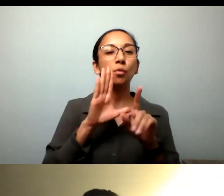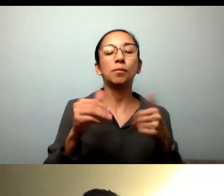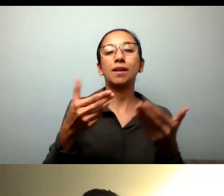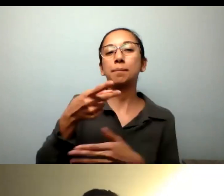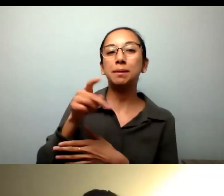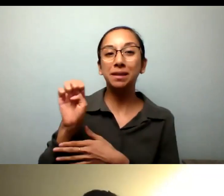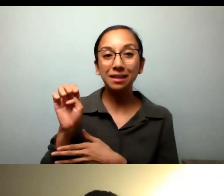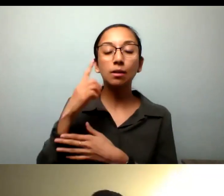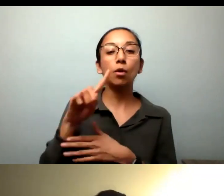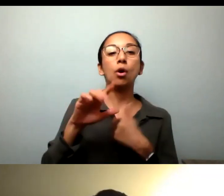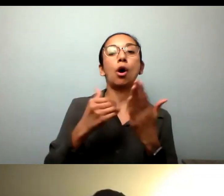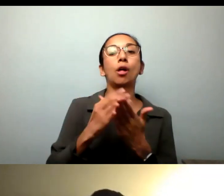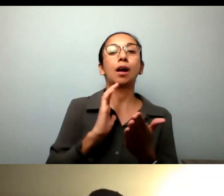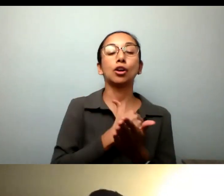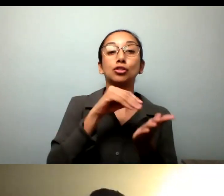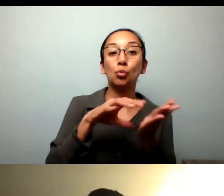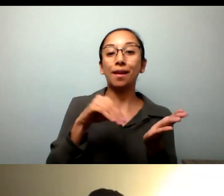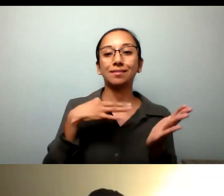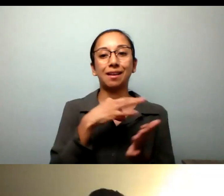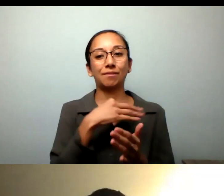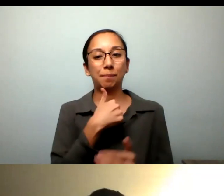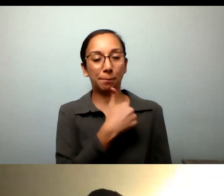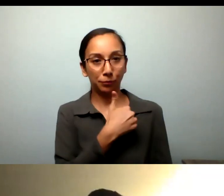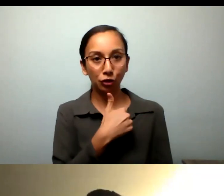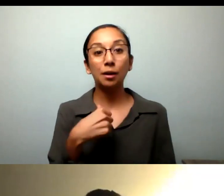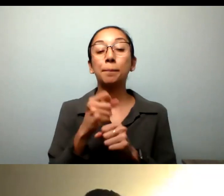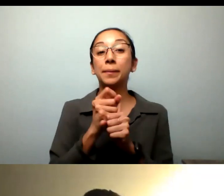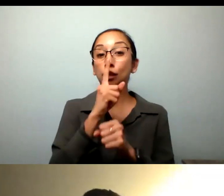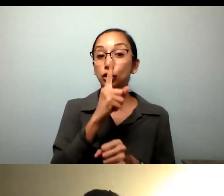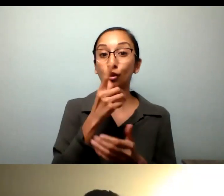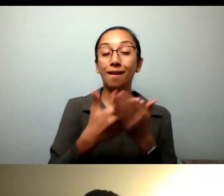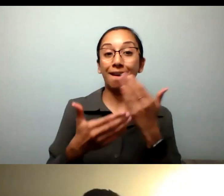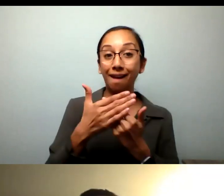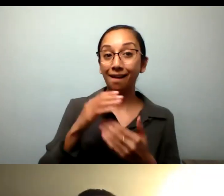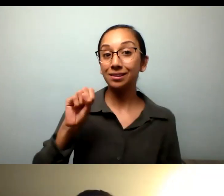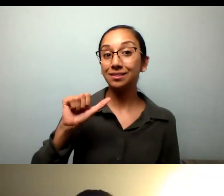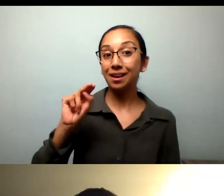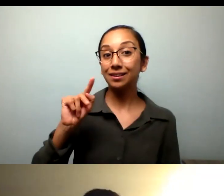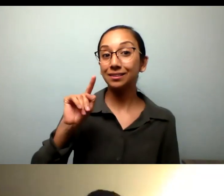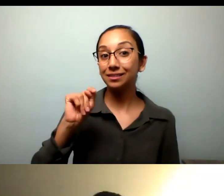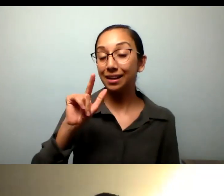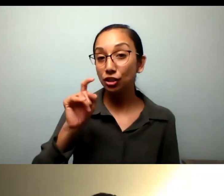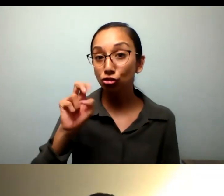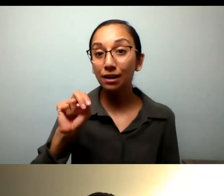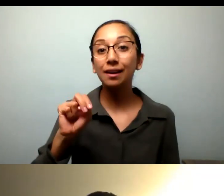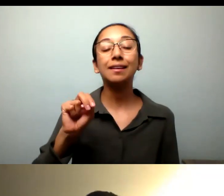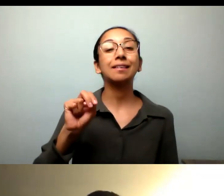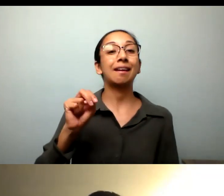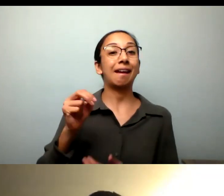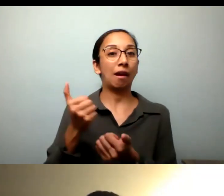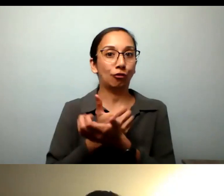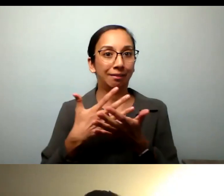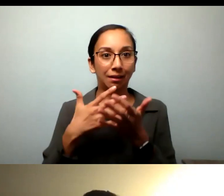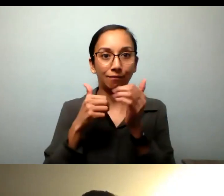staff members, as well as making sure that hand sanitation and traffic patterns are followed and